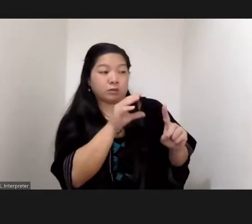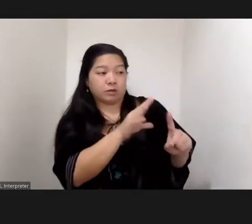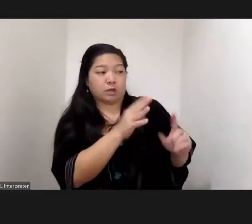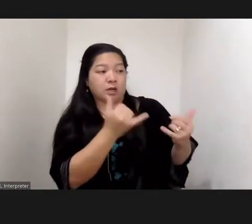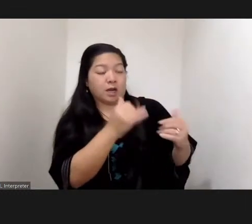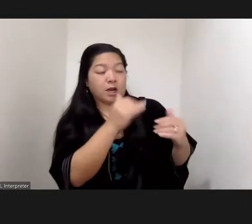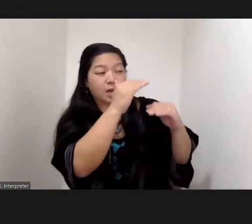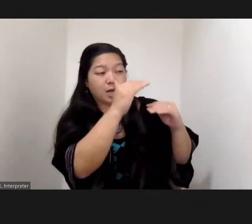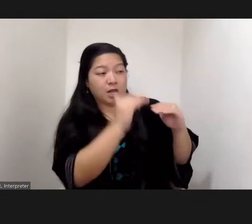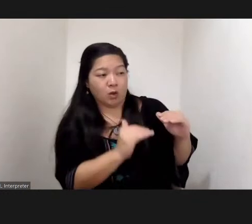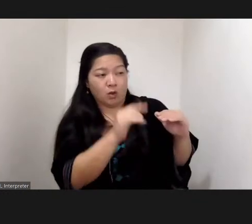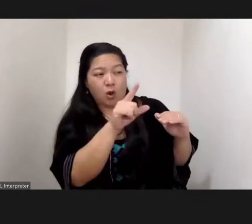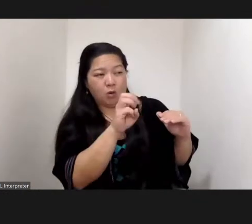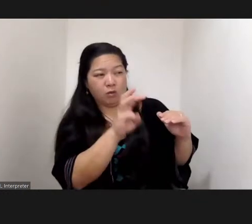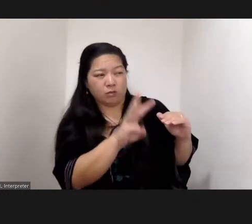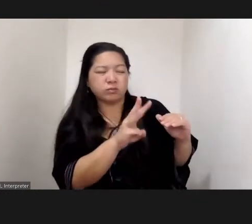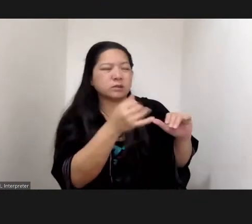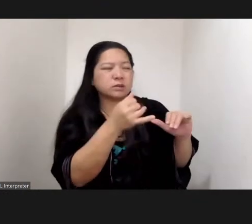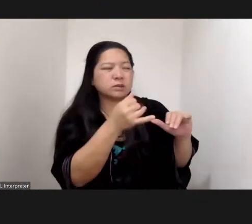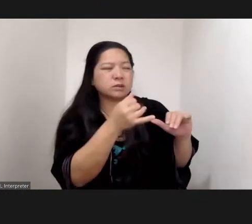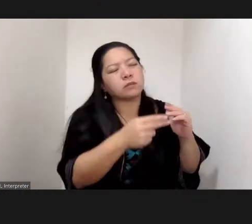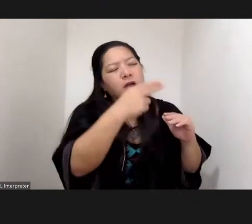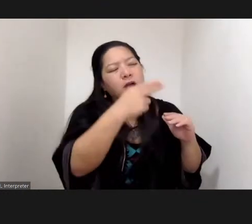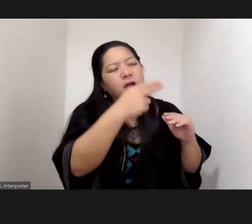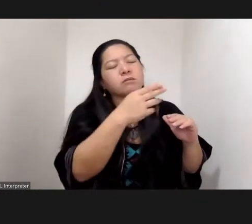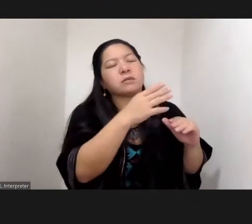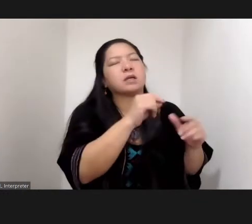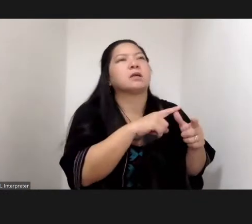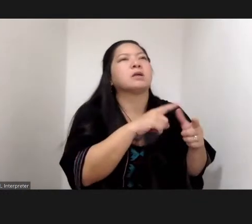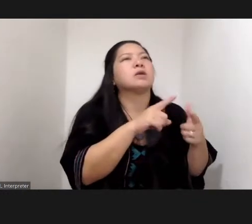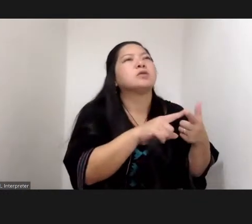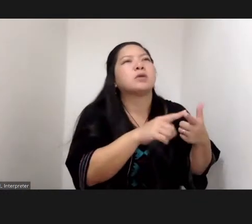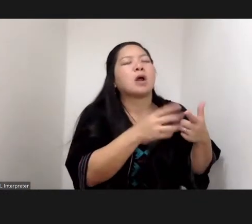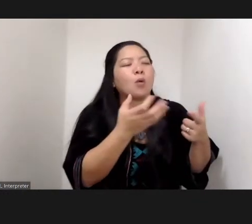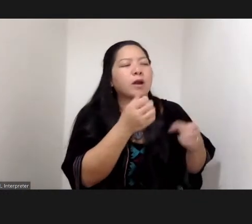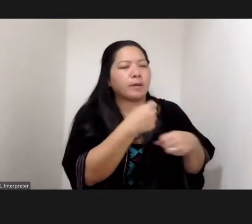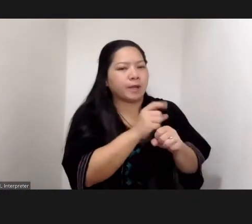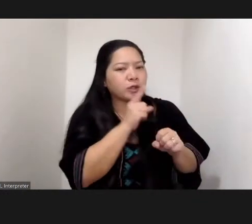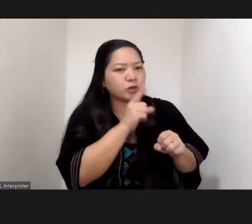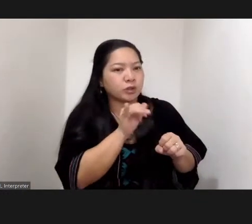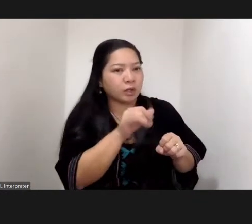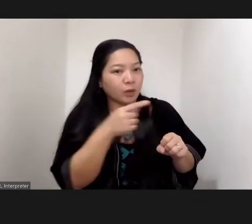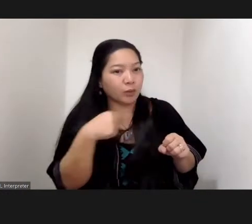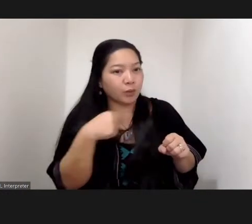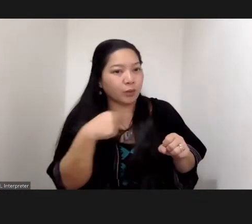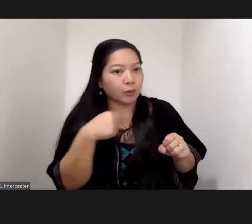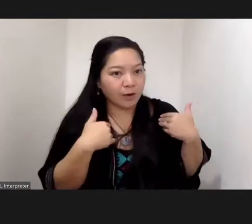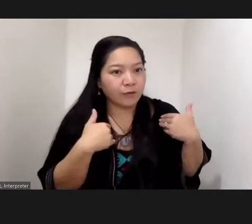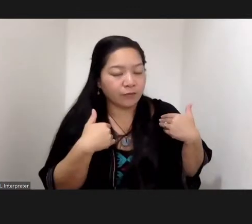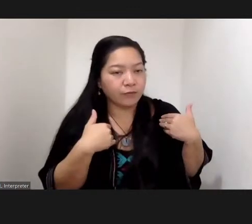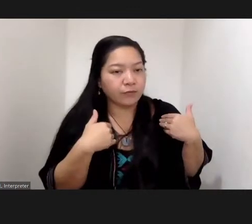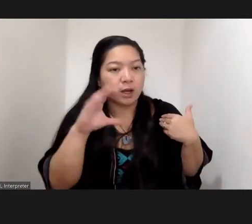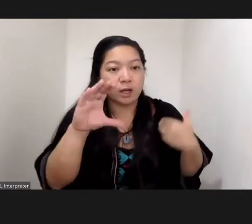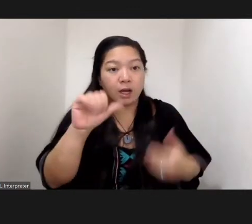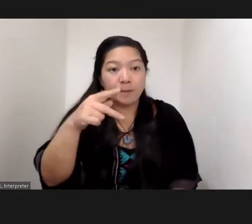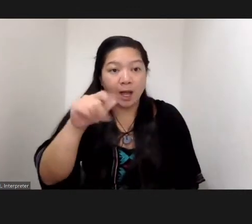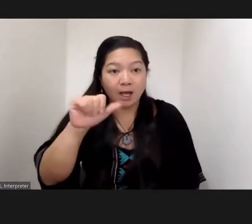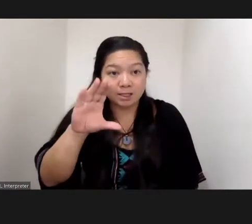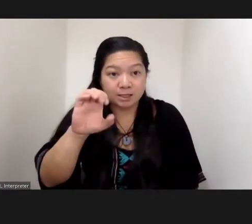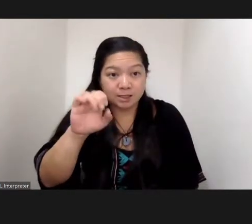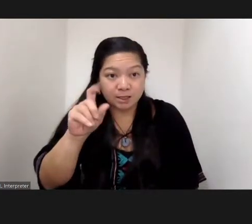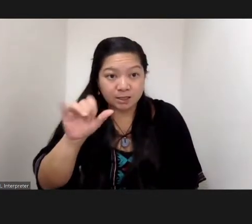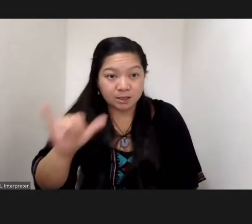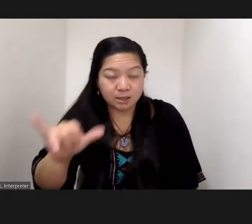is. Two is I want to make sure that we have the capacity, we have